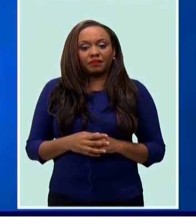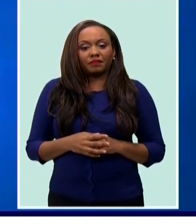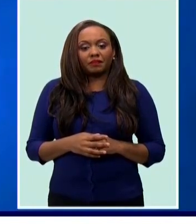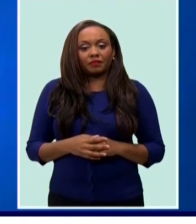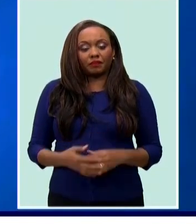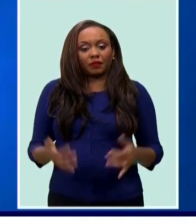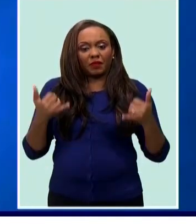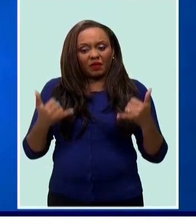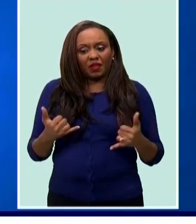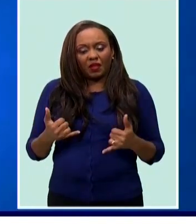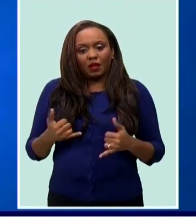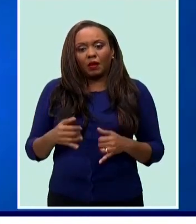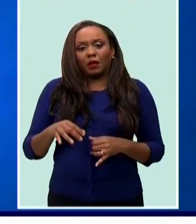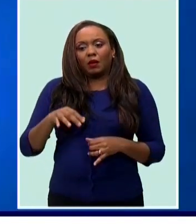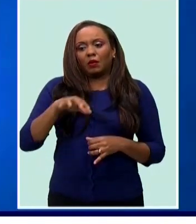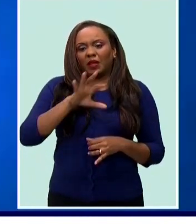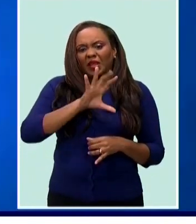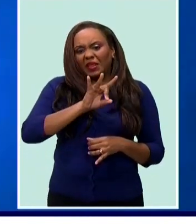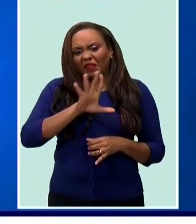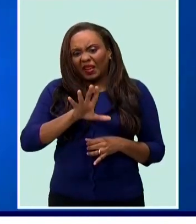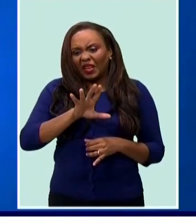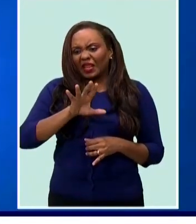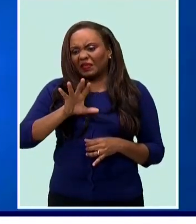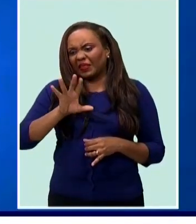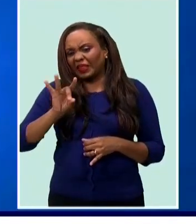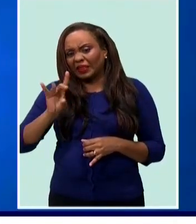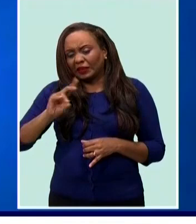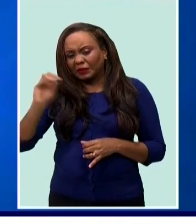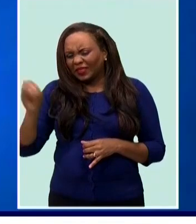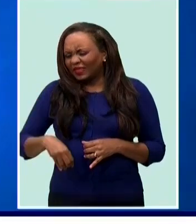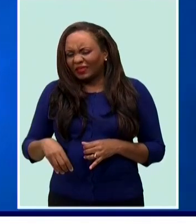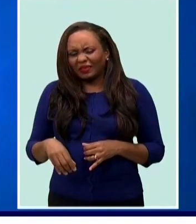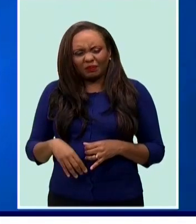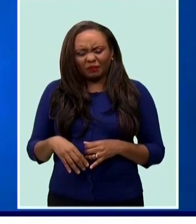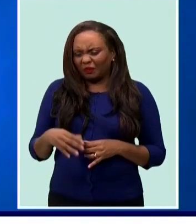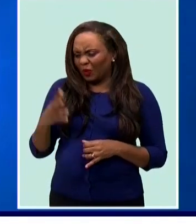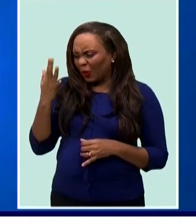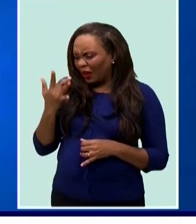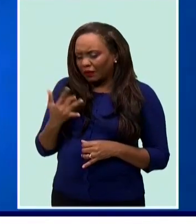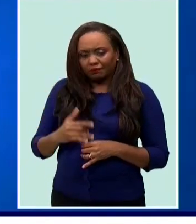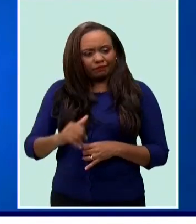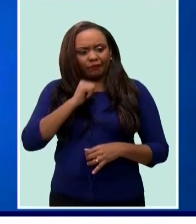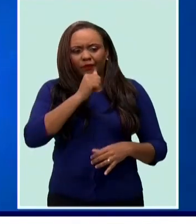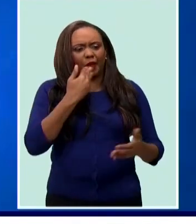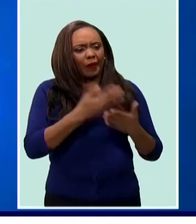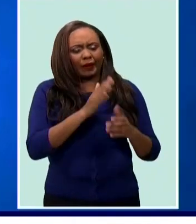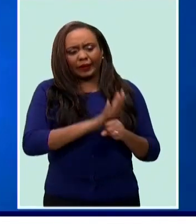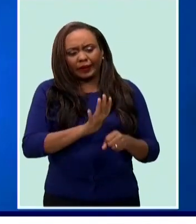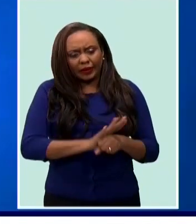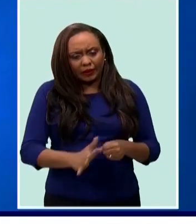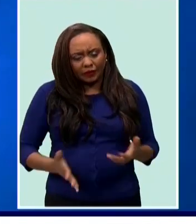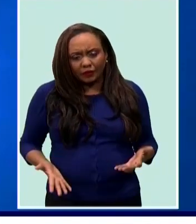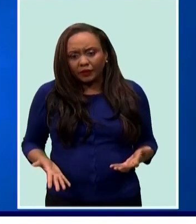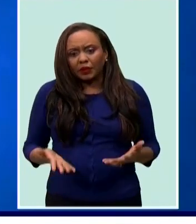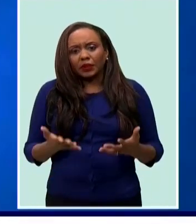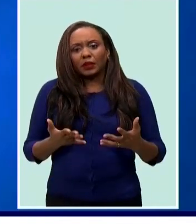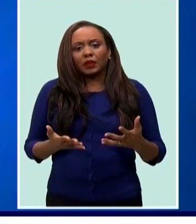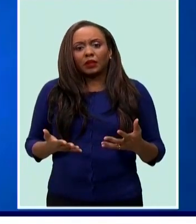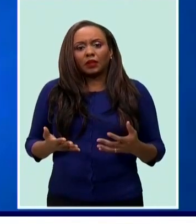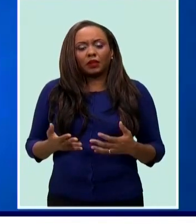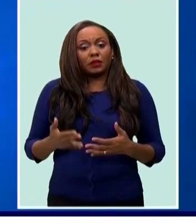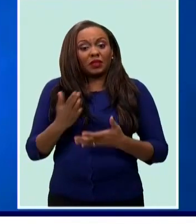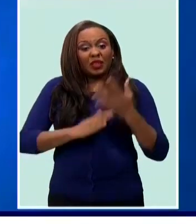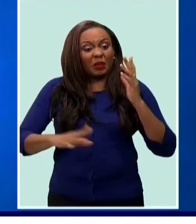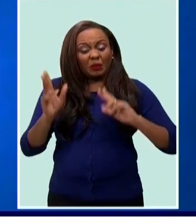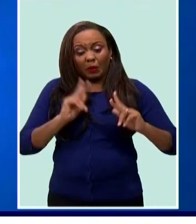currently we are between 85 and 87%. Why? That's not good enough. The reason being is that there is a fear in the